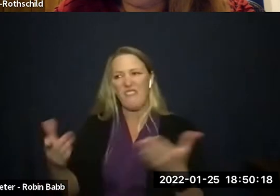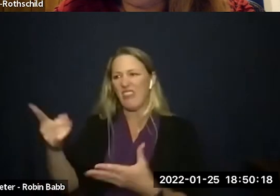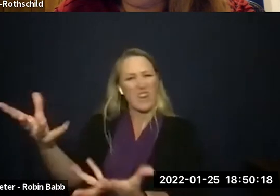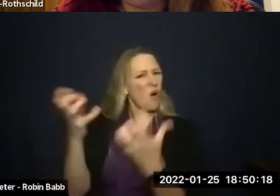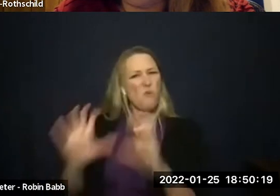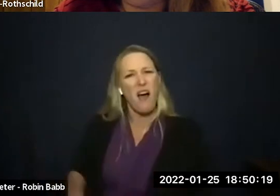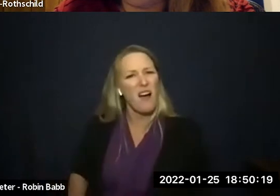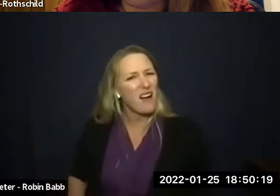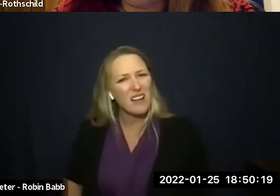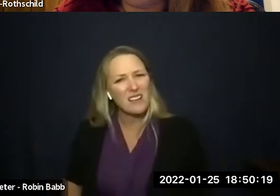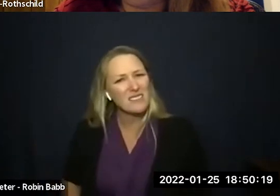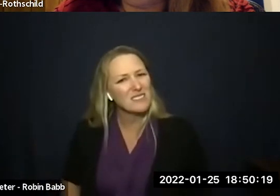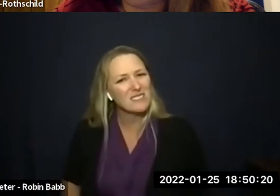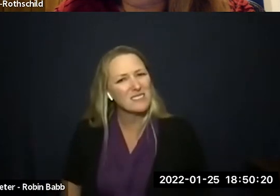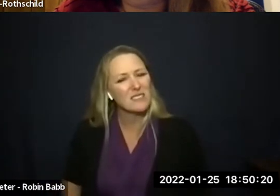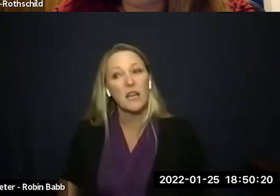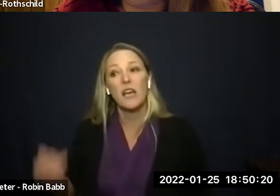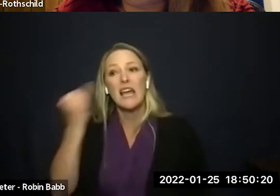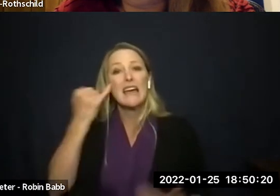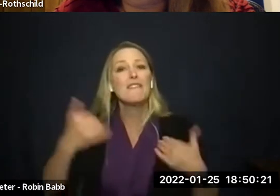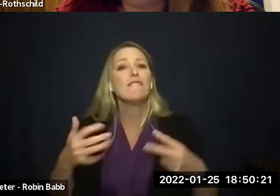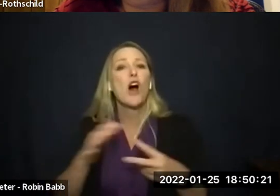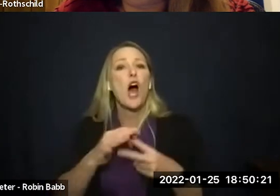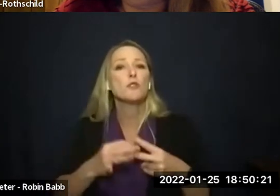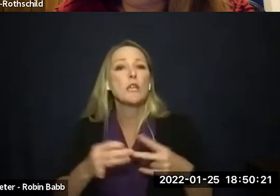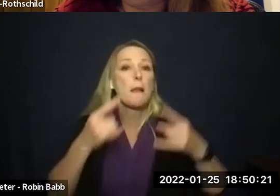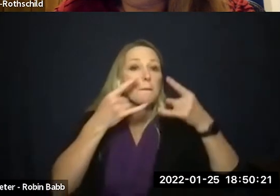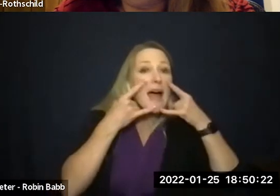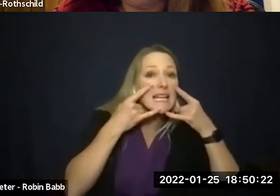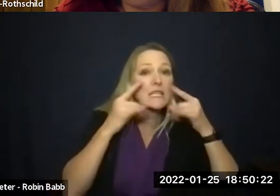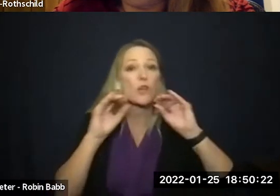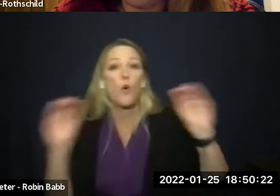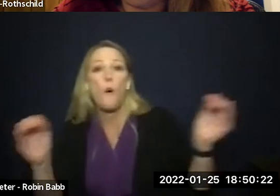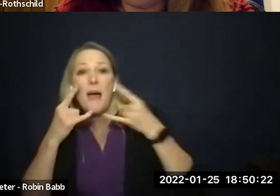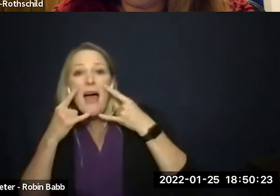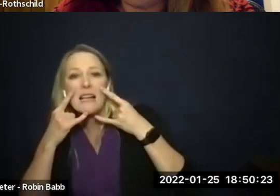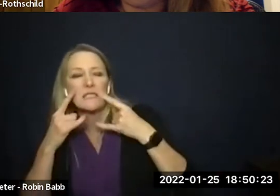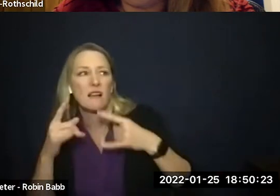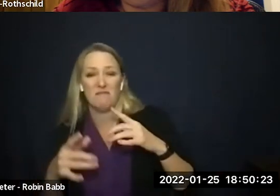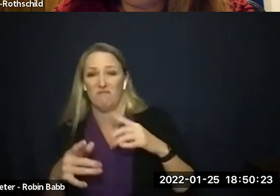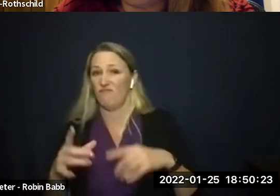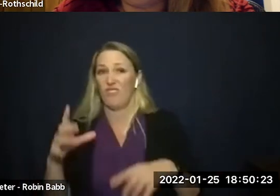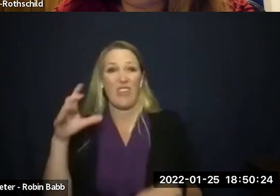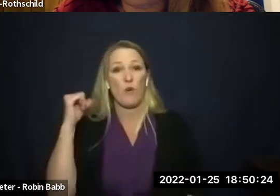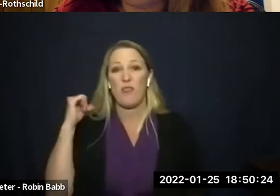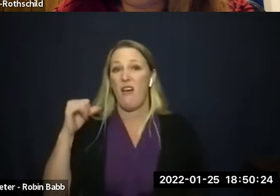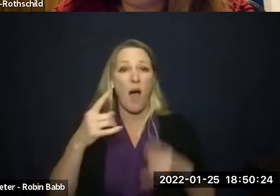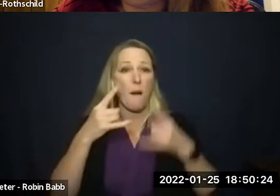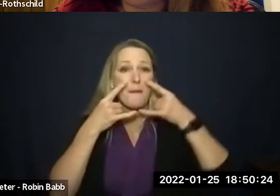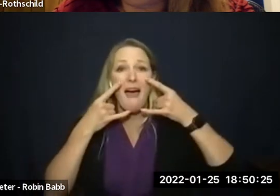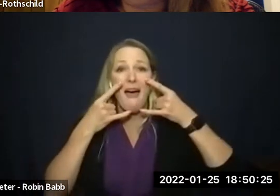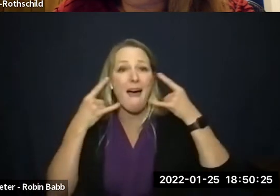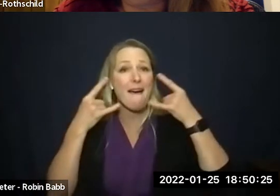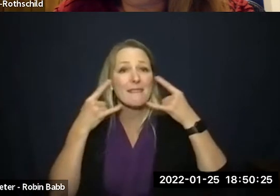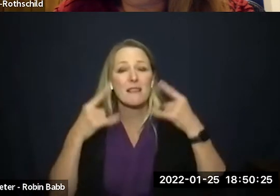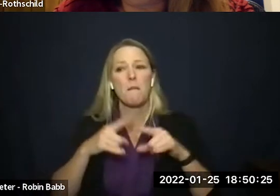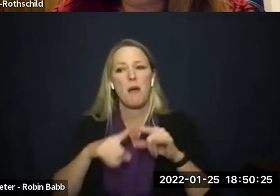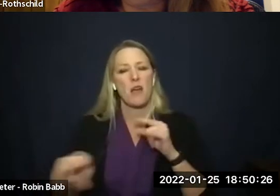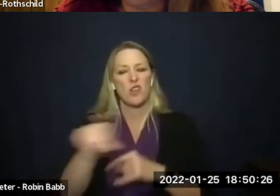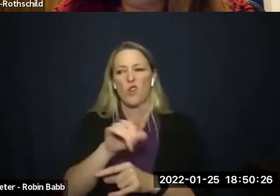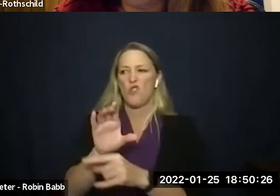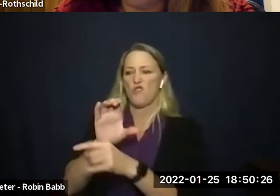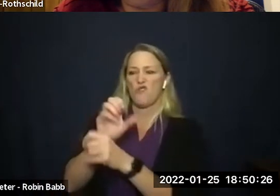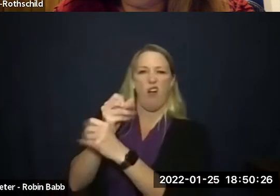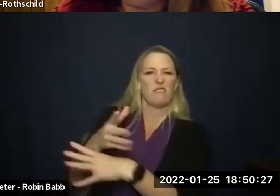do if they have the choice to not wear a mask tomorrow they probably wouldn't but the fear mongering it's out of